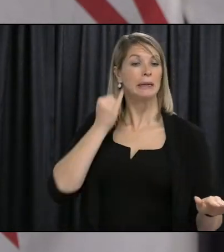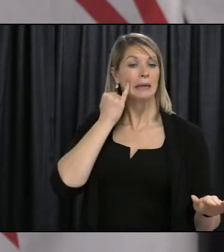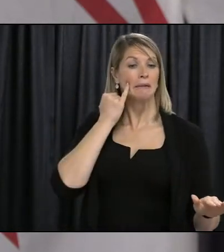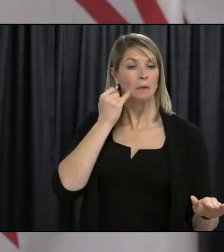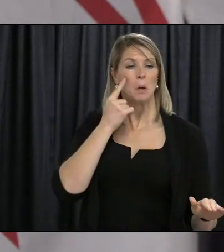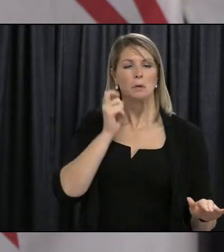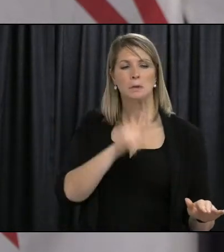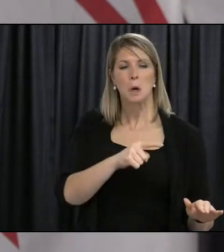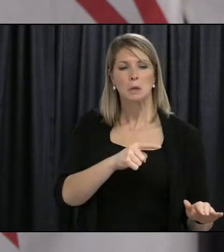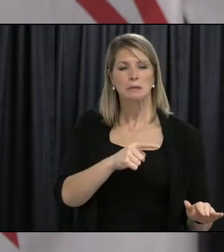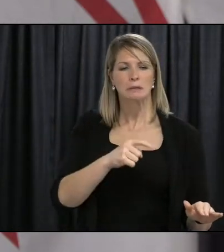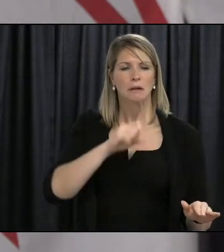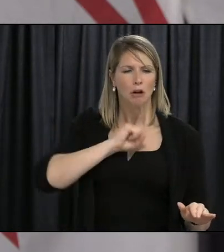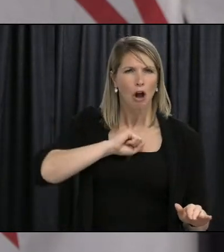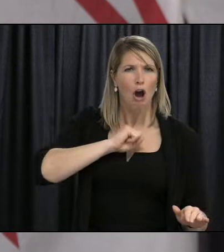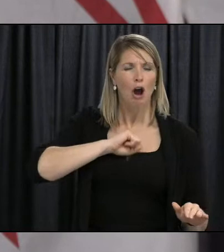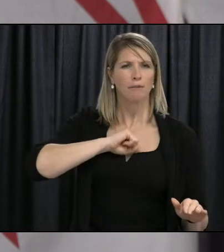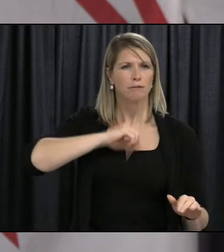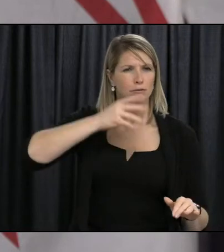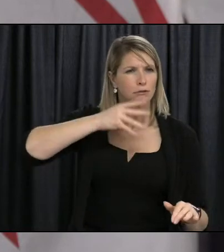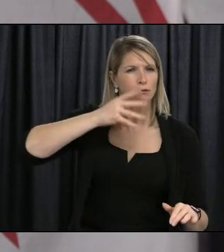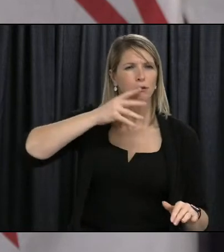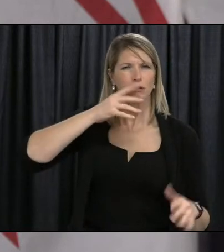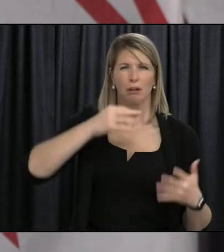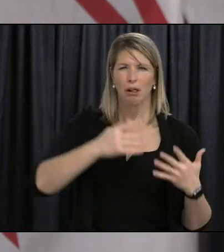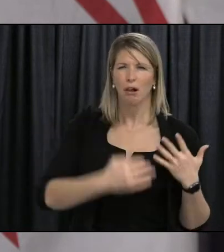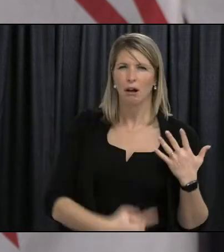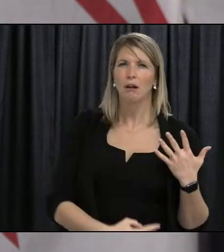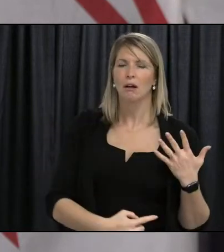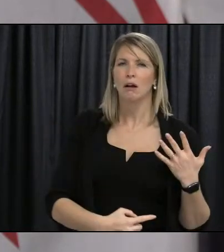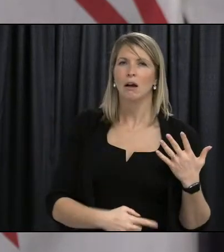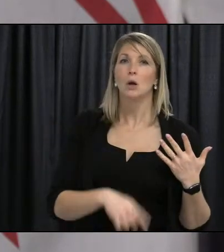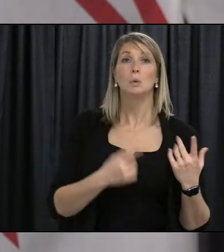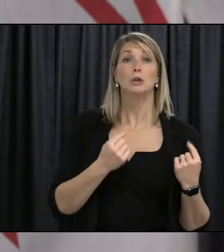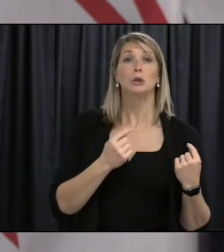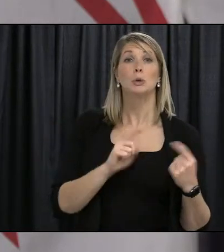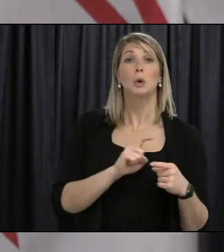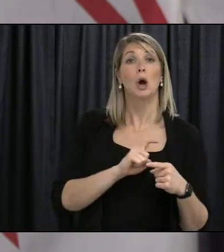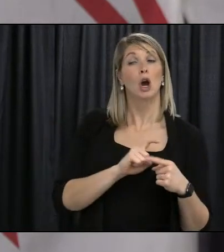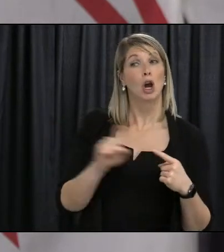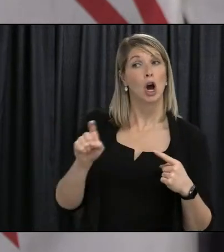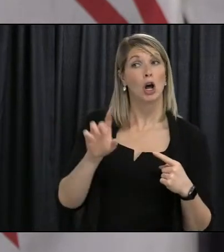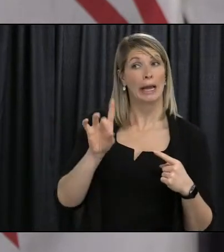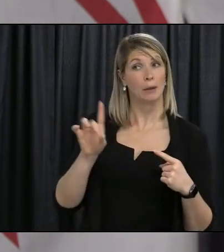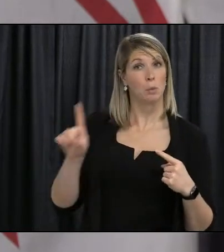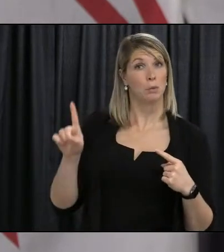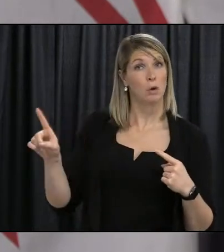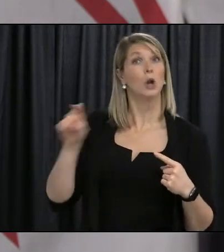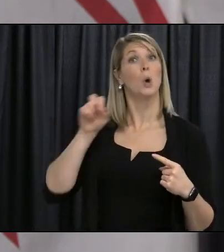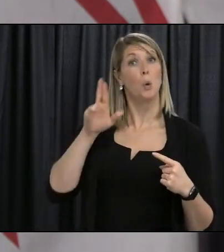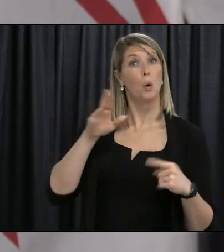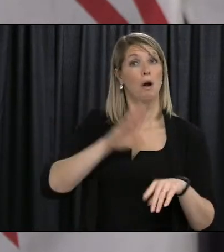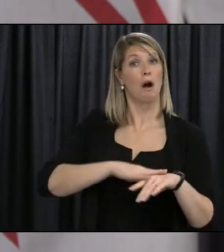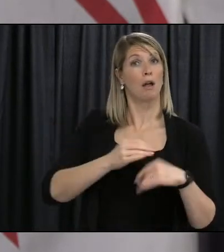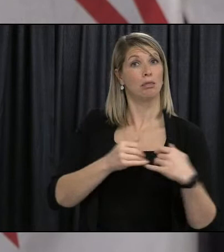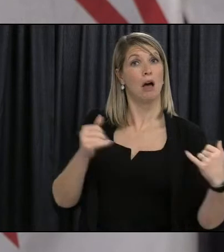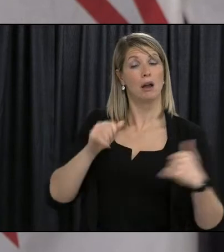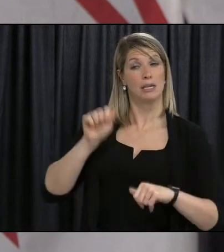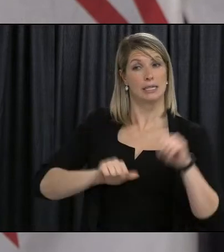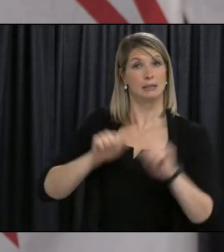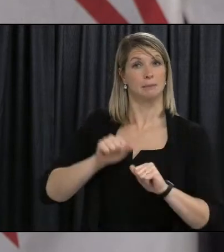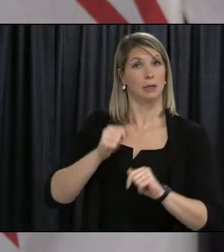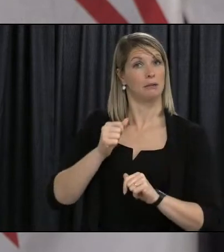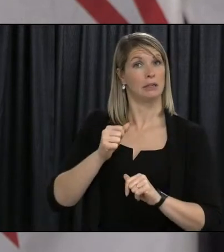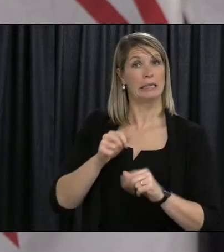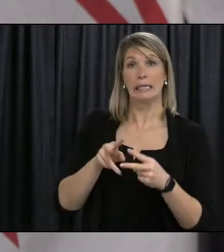any symptoms, then obviously they need to avail of the 811 system, whether that's online or through a phone call, to determine if the child needs